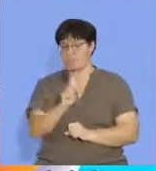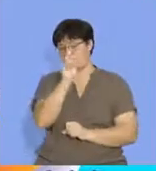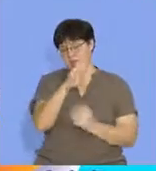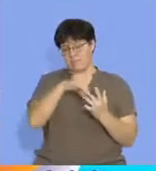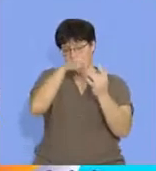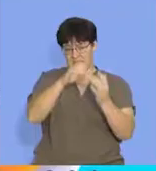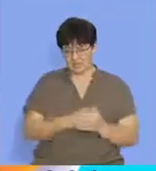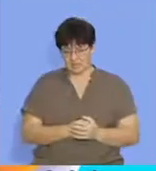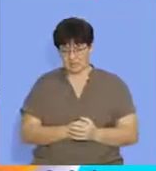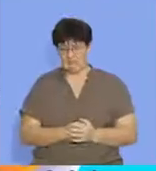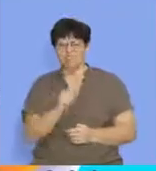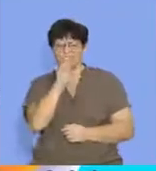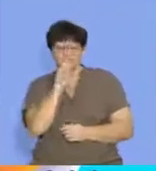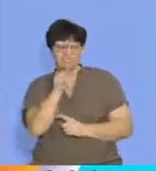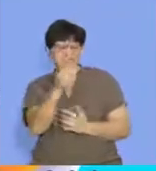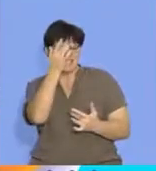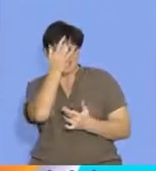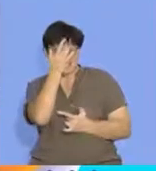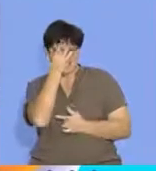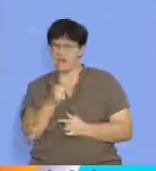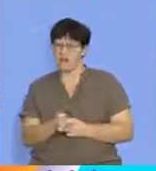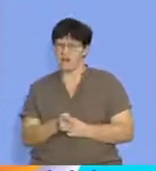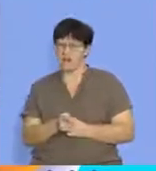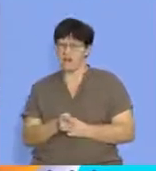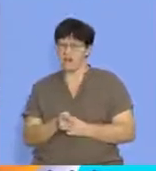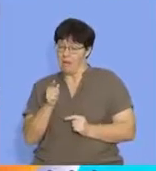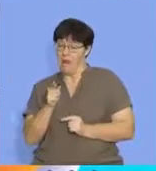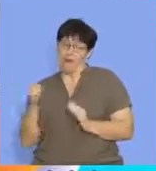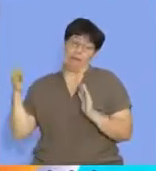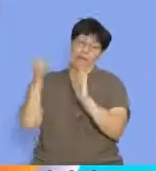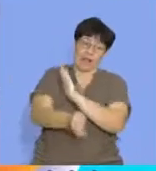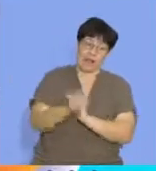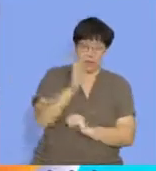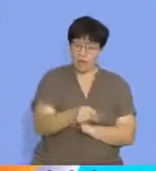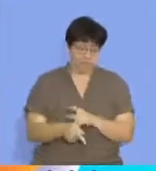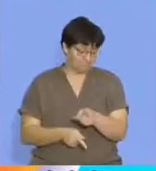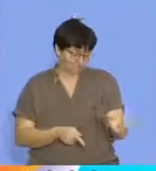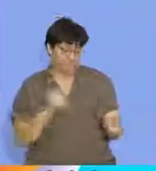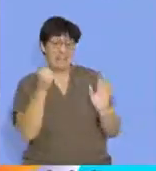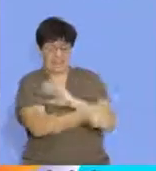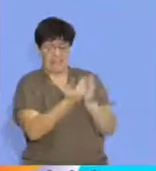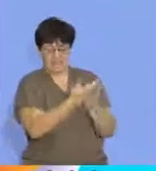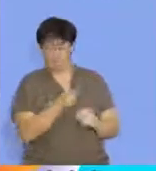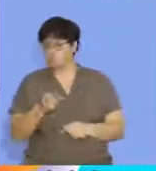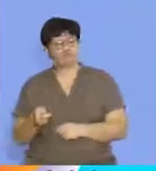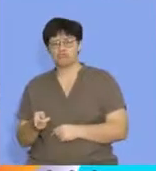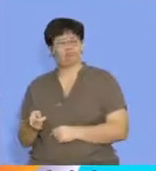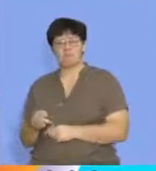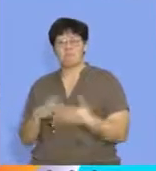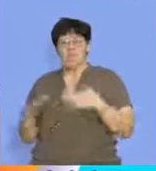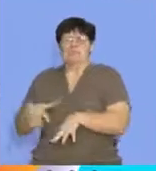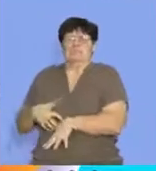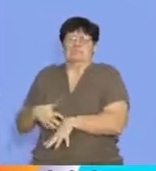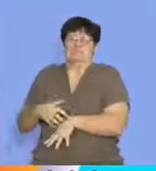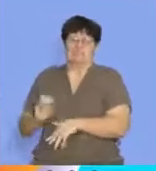And we noticed that these diseases weren't killer diseases like the other ones we looked at. They were more of an